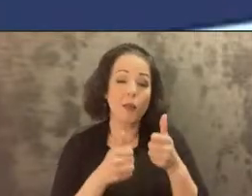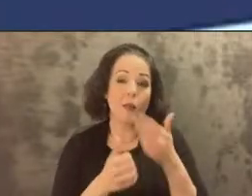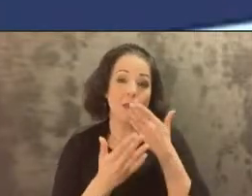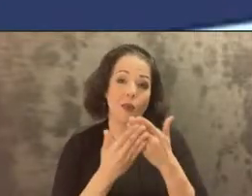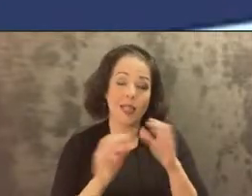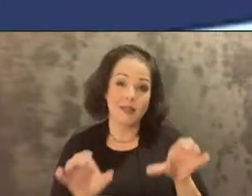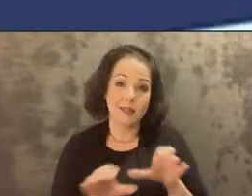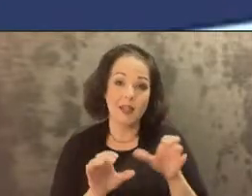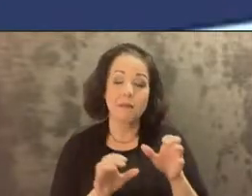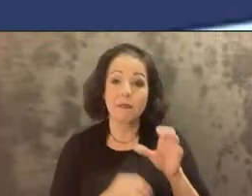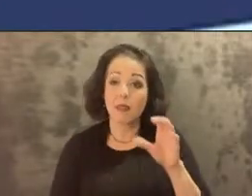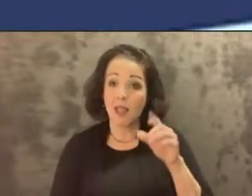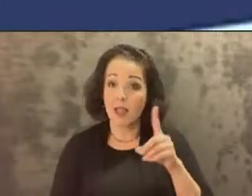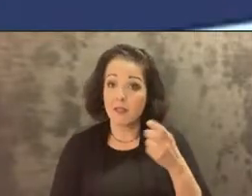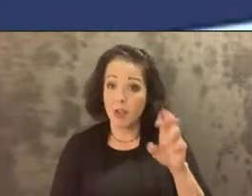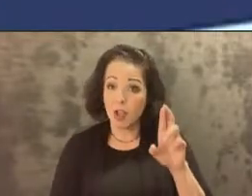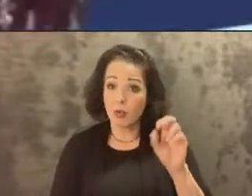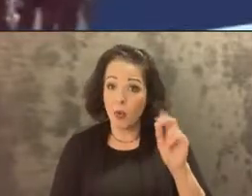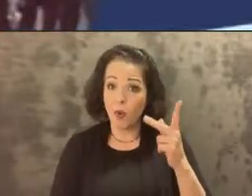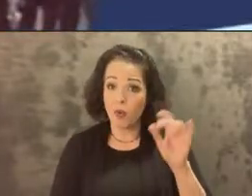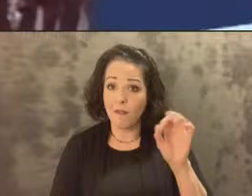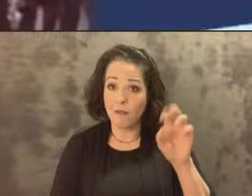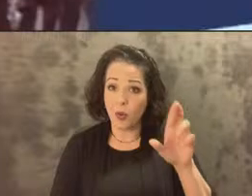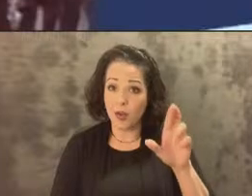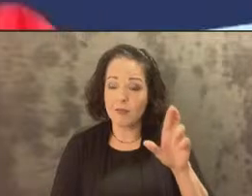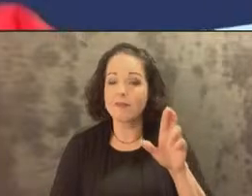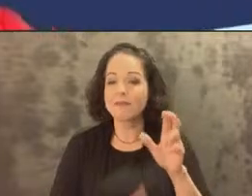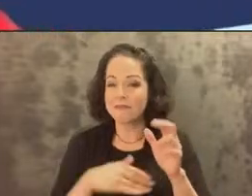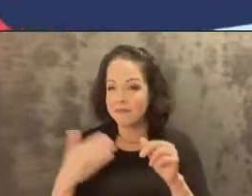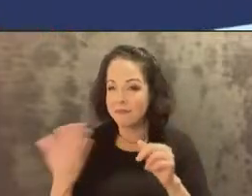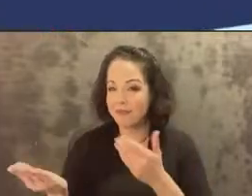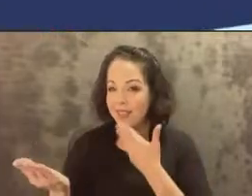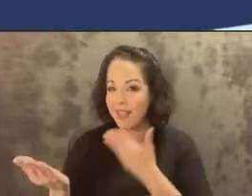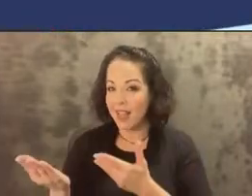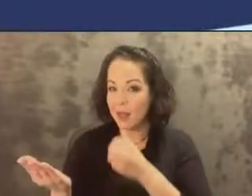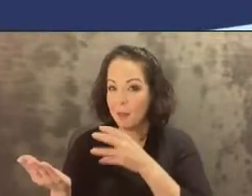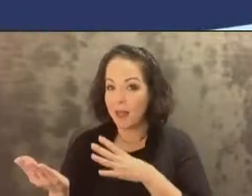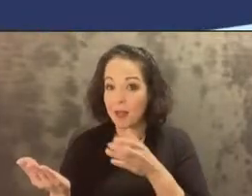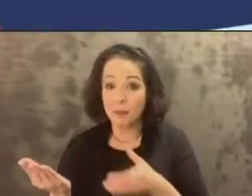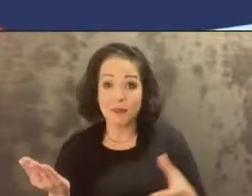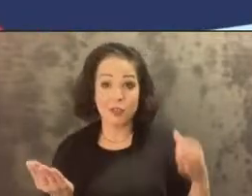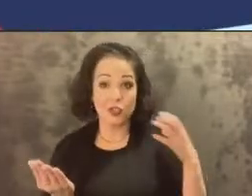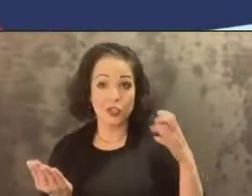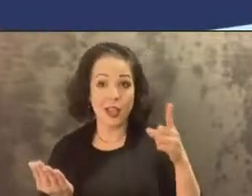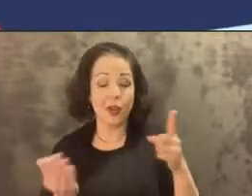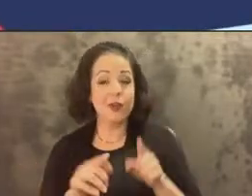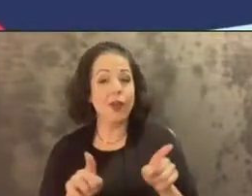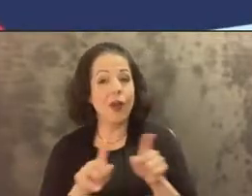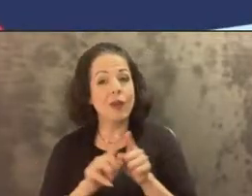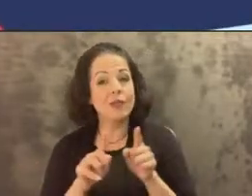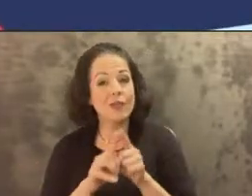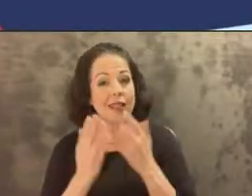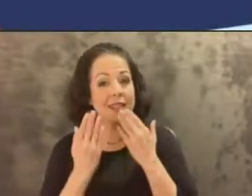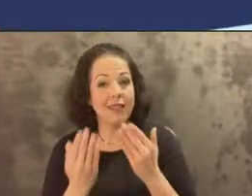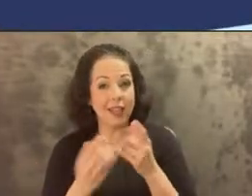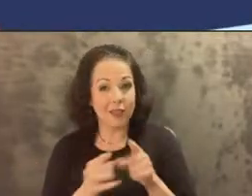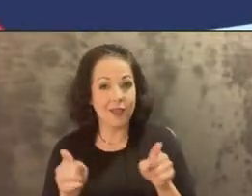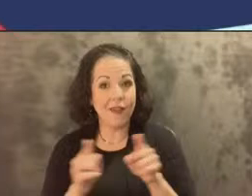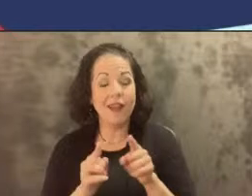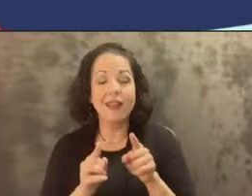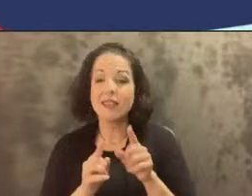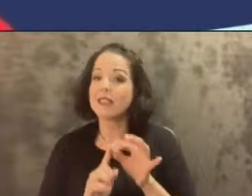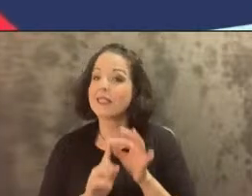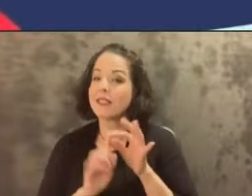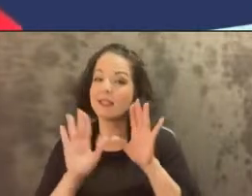Dr. Okafor, please. Thank you, Madam Chair, and thank you to exceptional